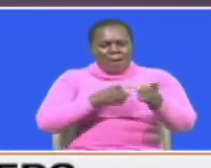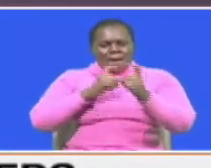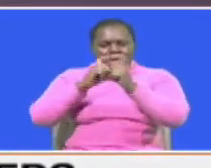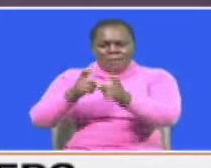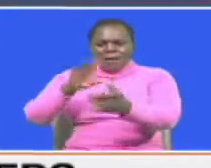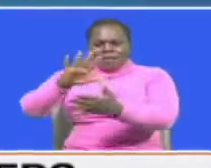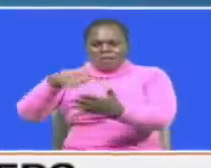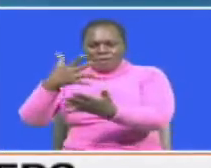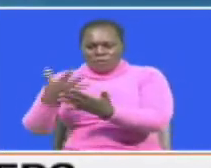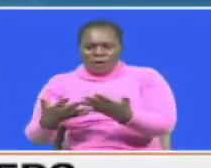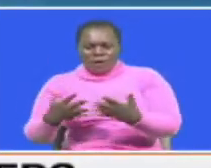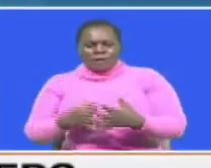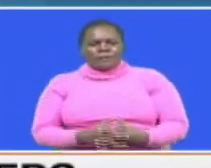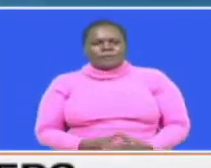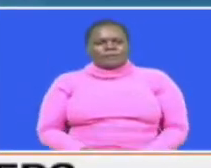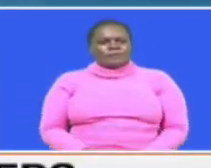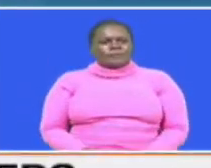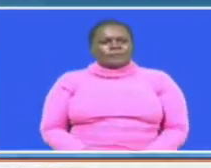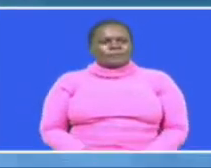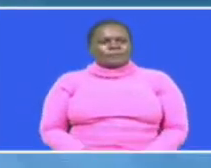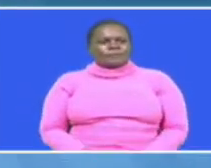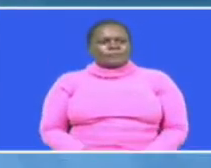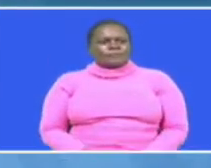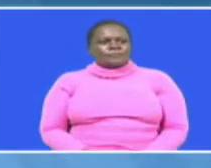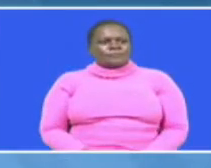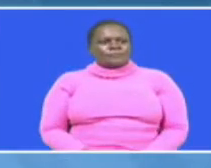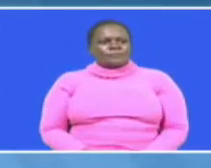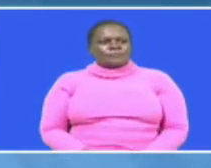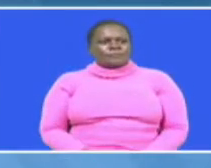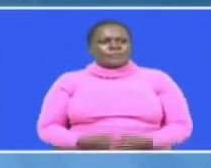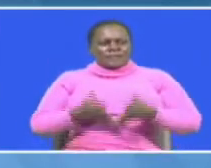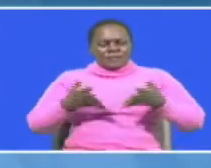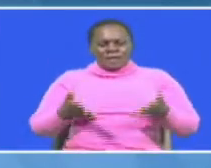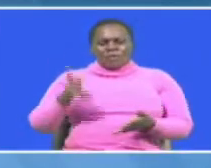framework. So now the KCB women